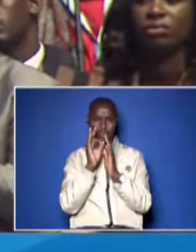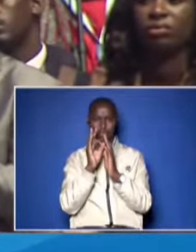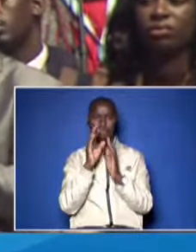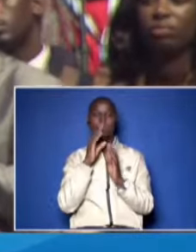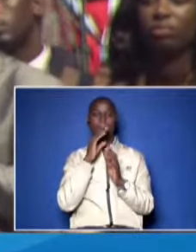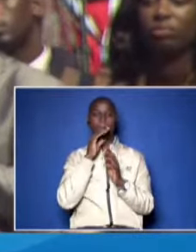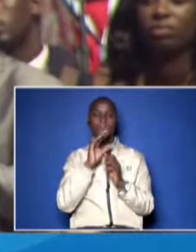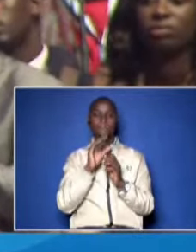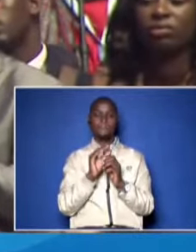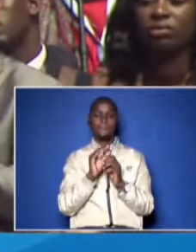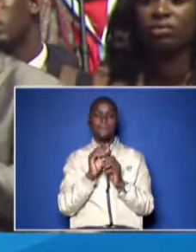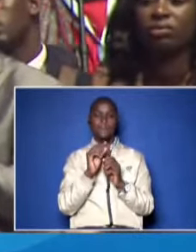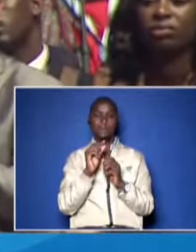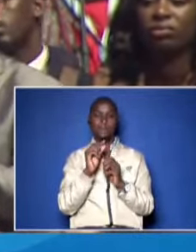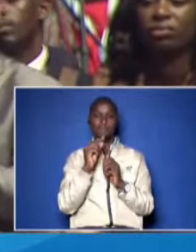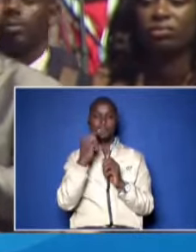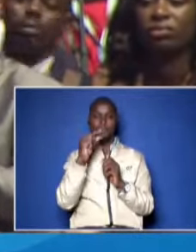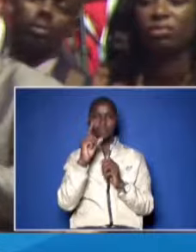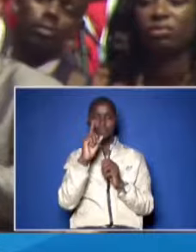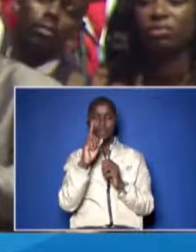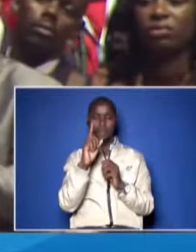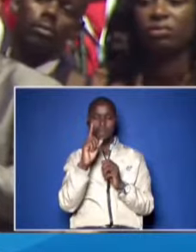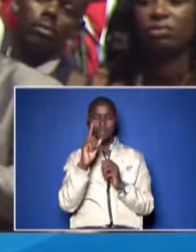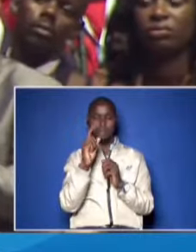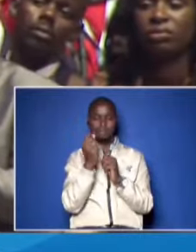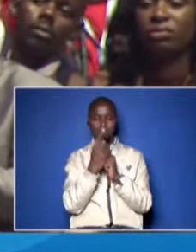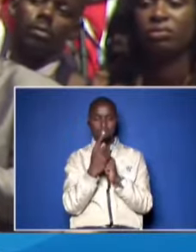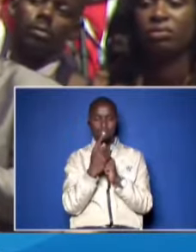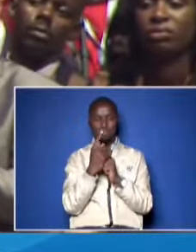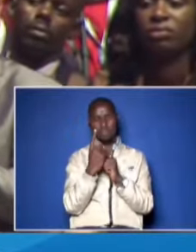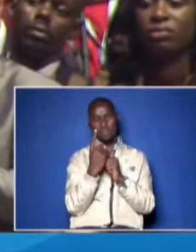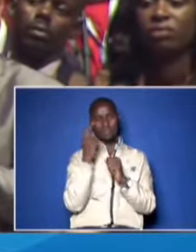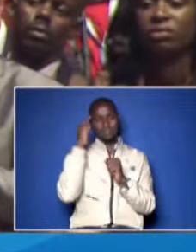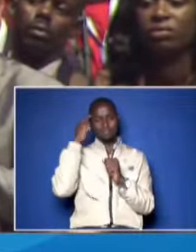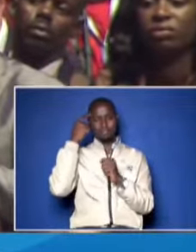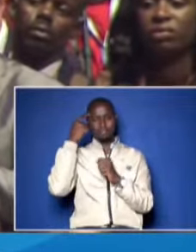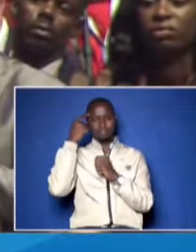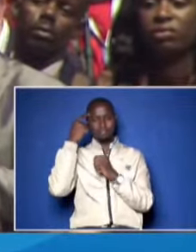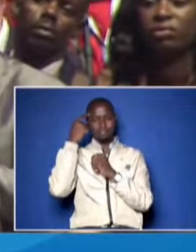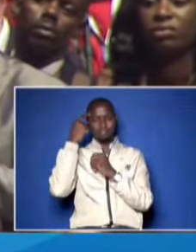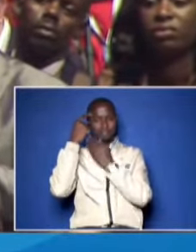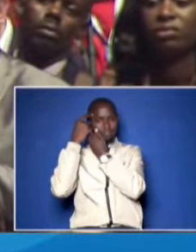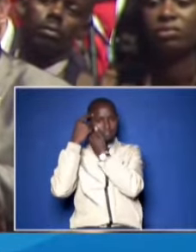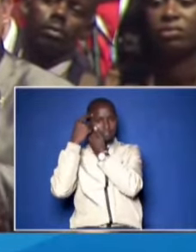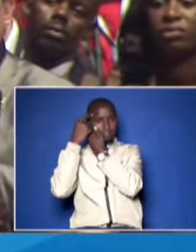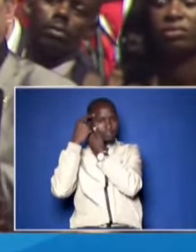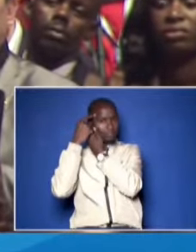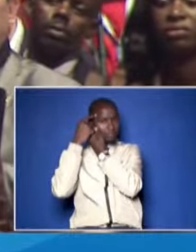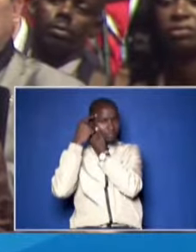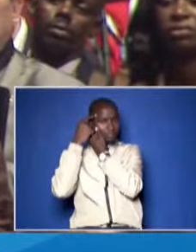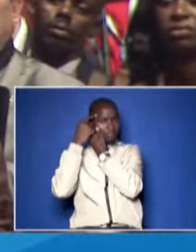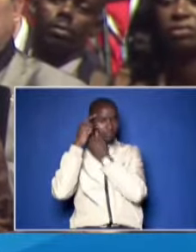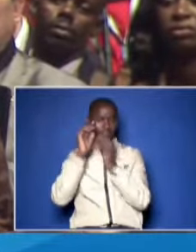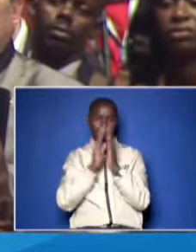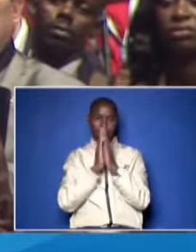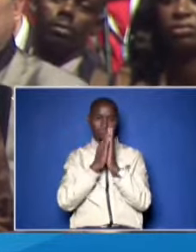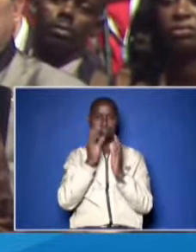thought Genesis 1 to 11 is one thought the story